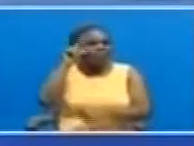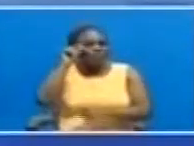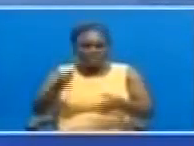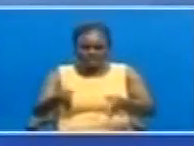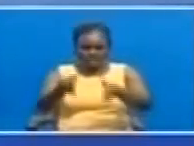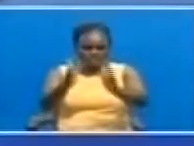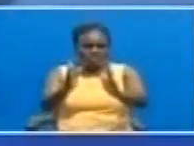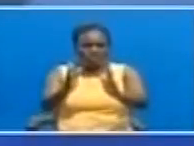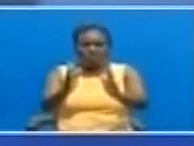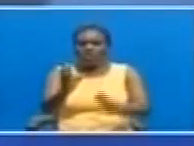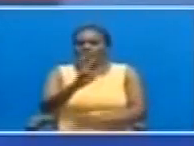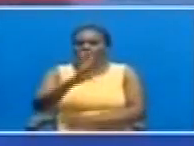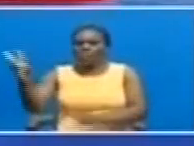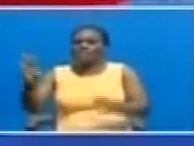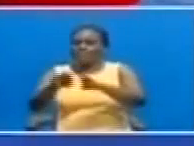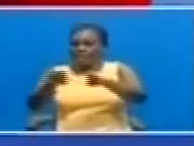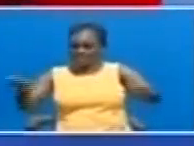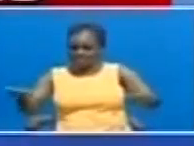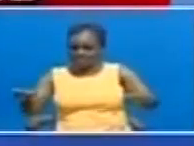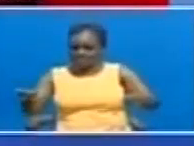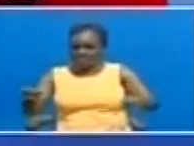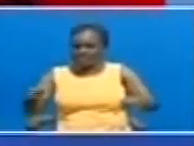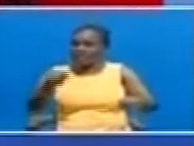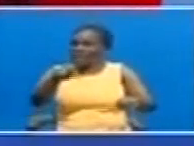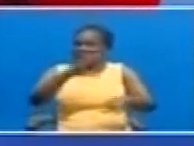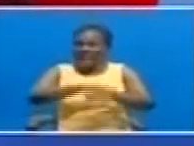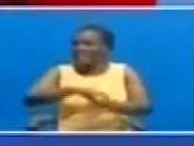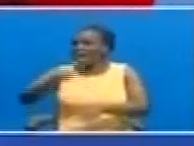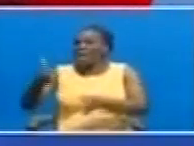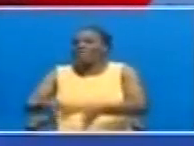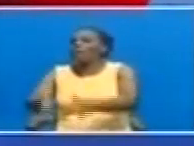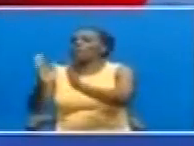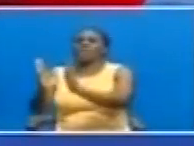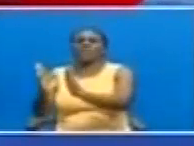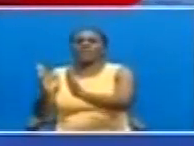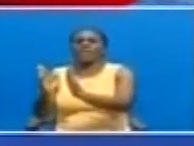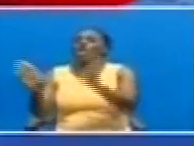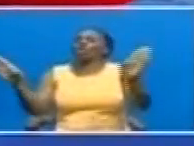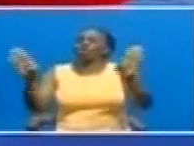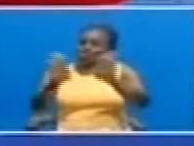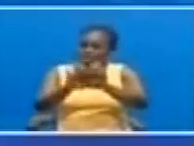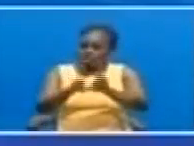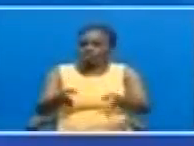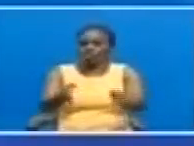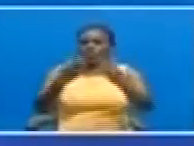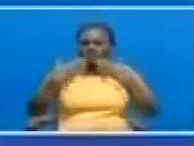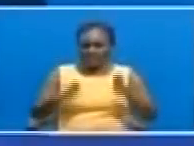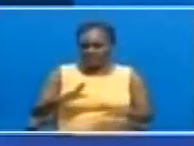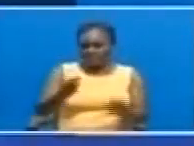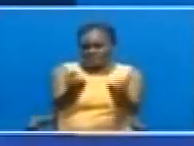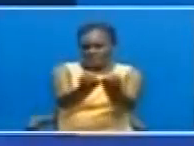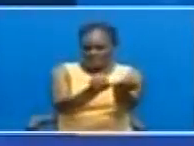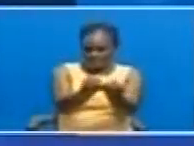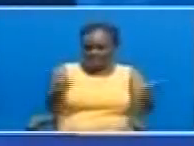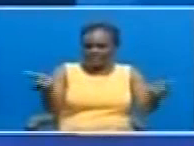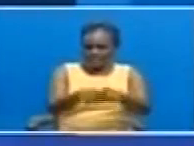all the way to the Westlands main roundabout will have to find alternative routes as the roads will be closed. On Saturday,